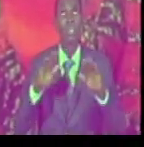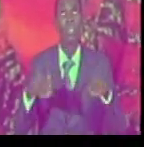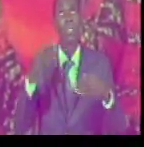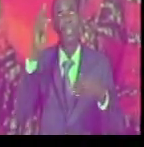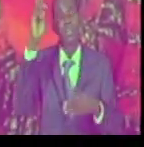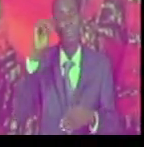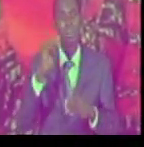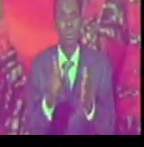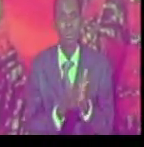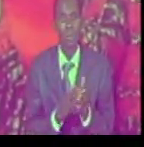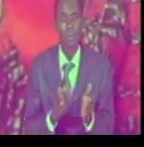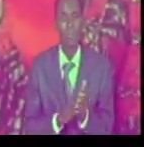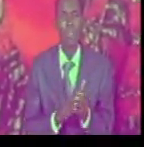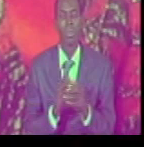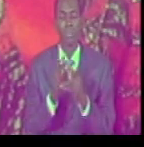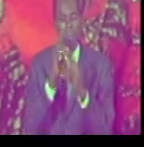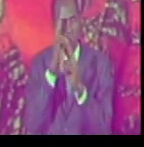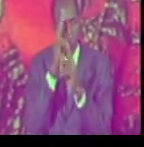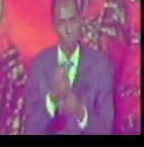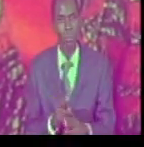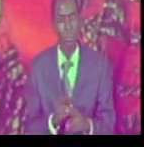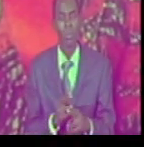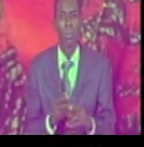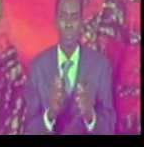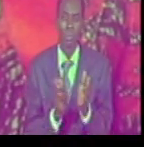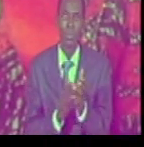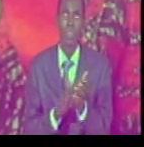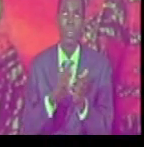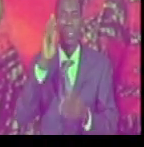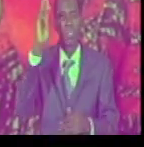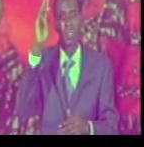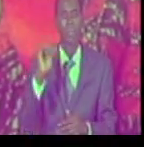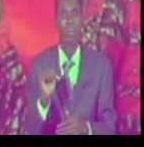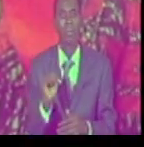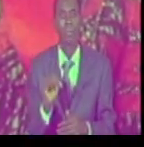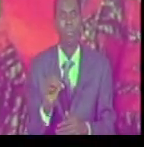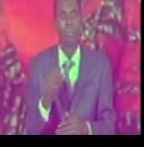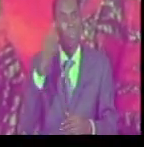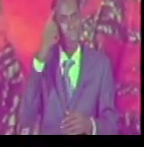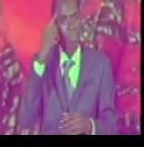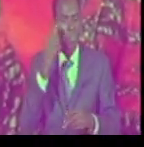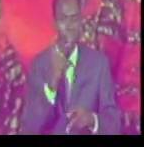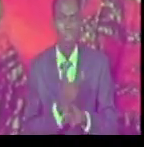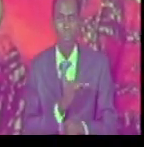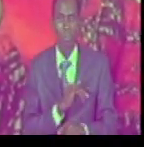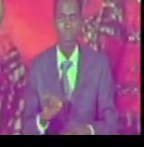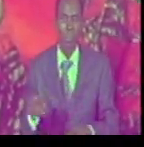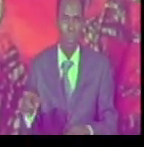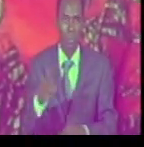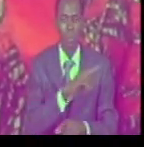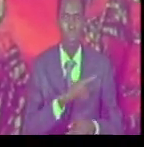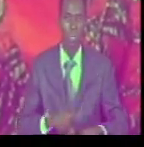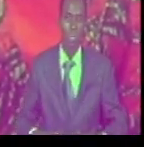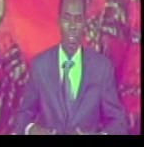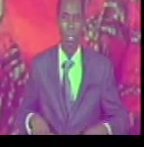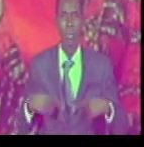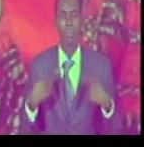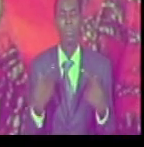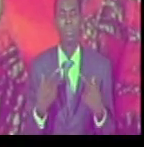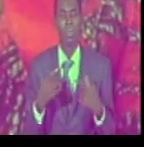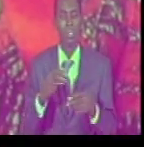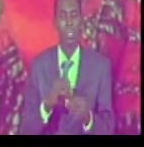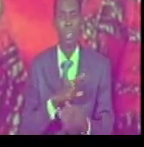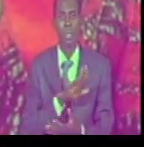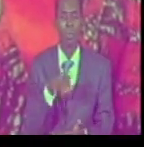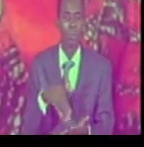him adoration. Praise him for preserving us alive in the midst of all